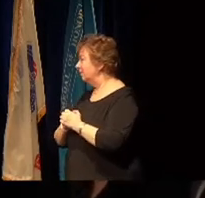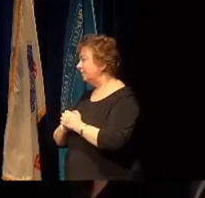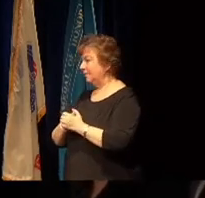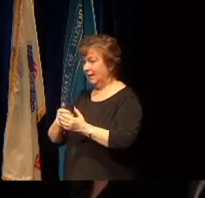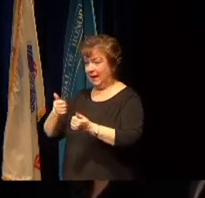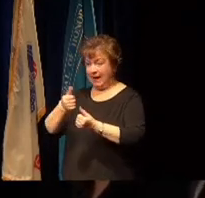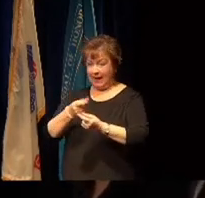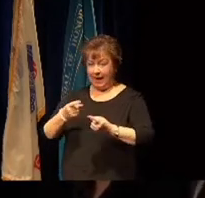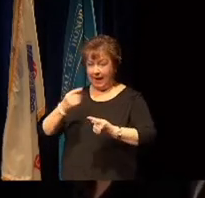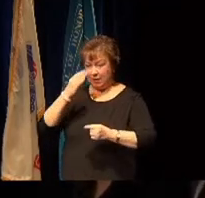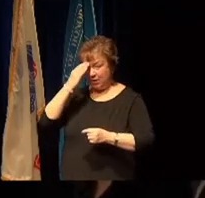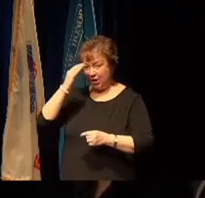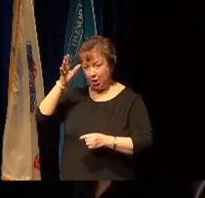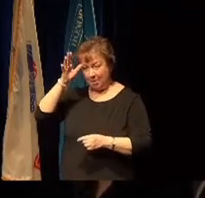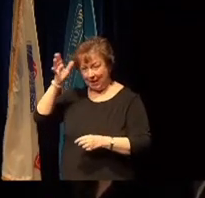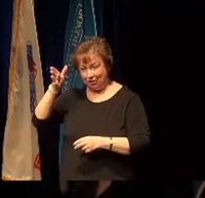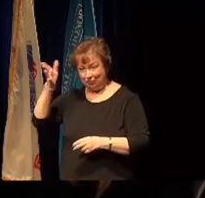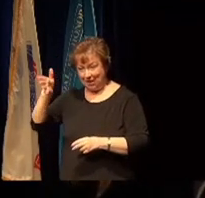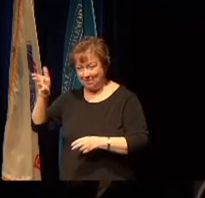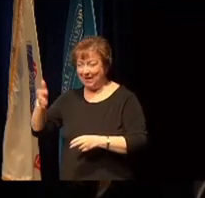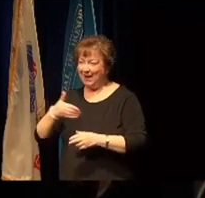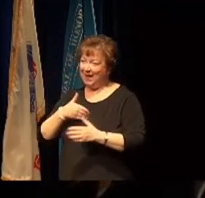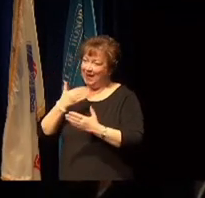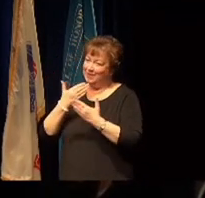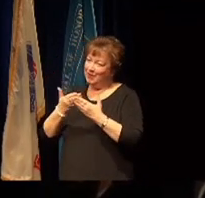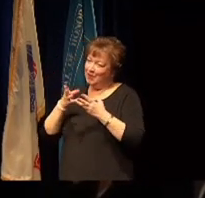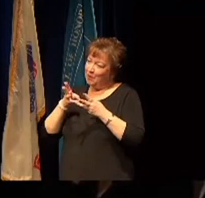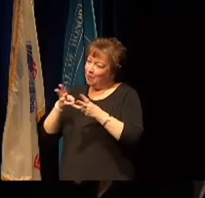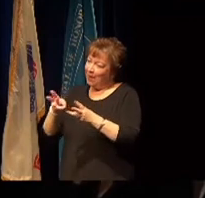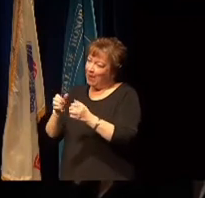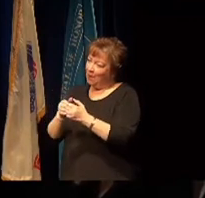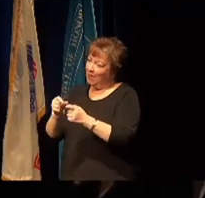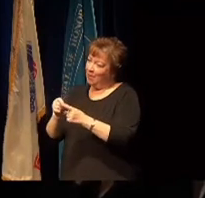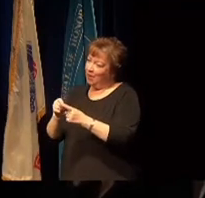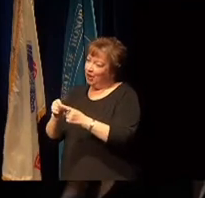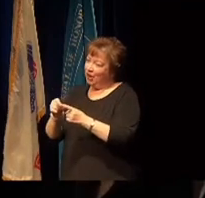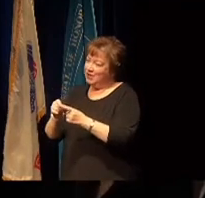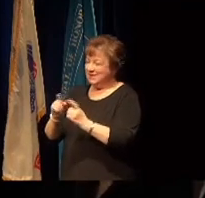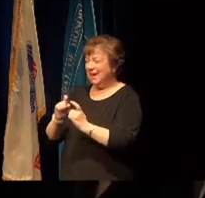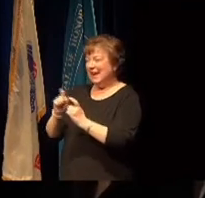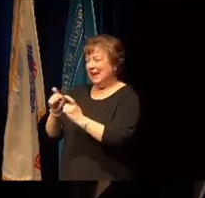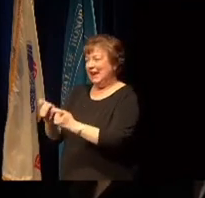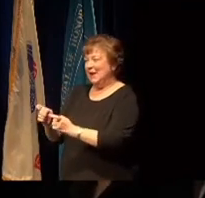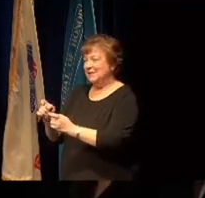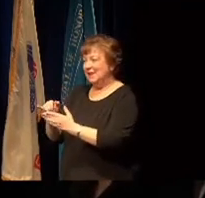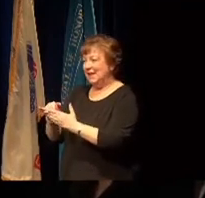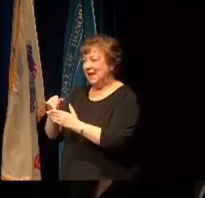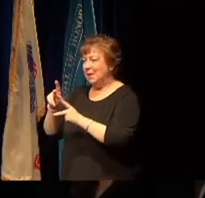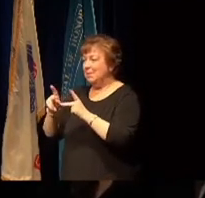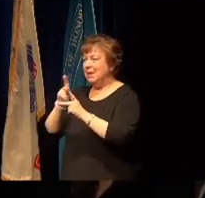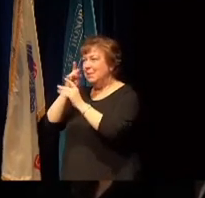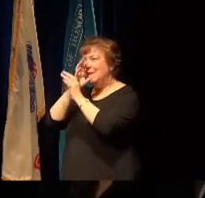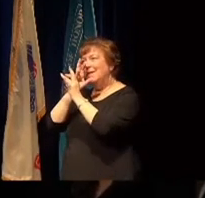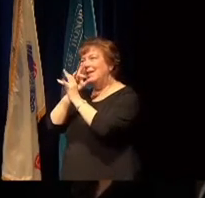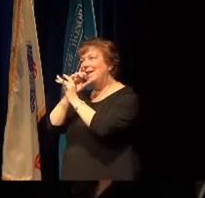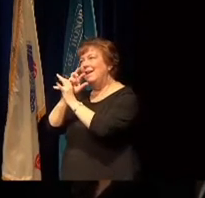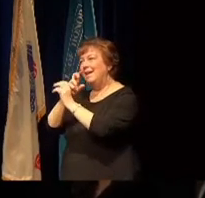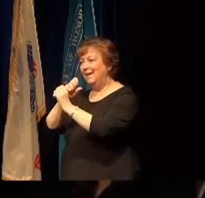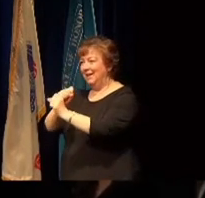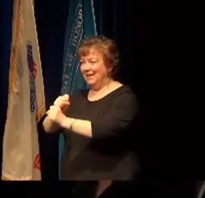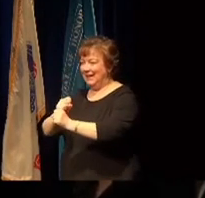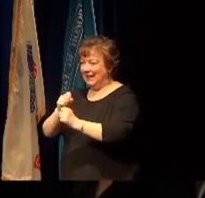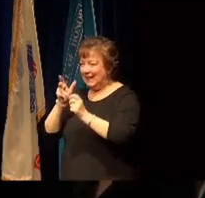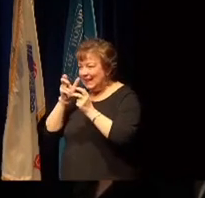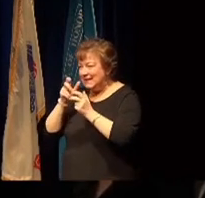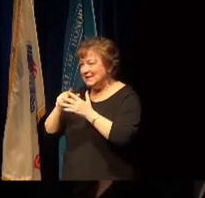Anyone who knew my grandpa knows he had a way with words. It was a gift, really, the way he was able to mesmerize and captivate an audience in the way that he